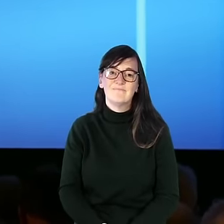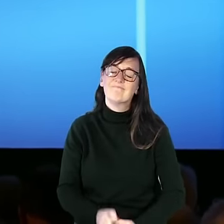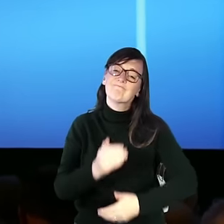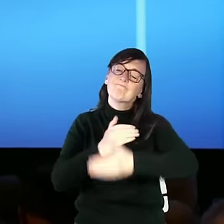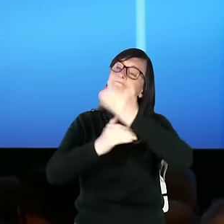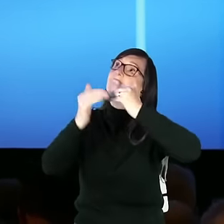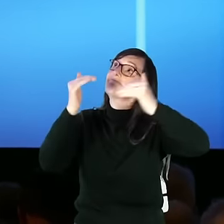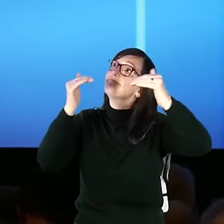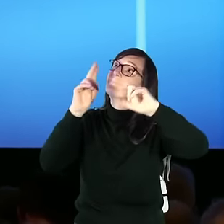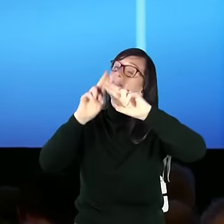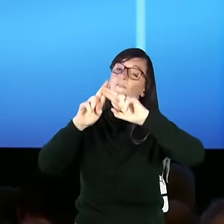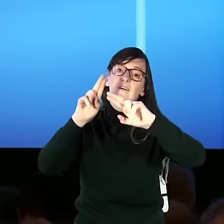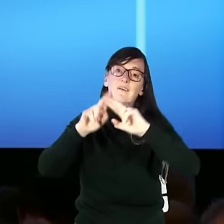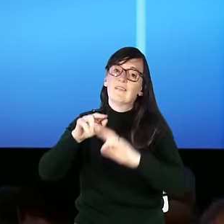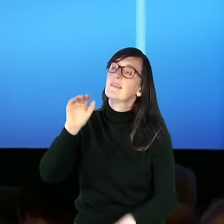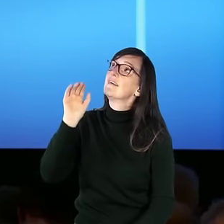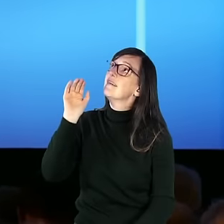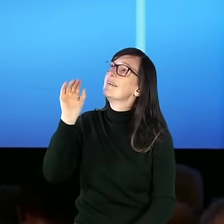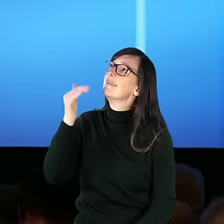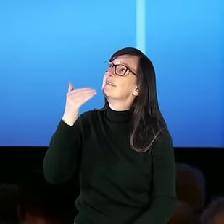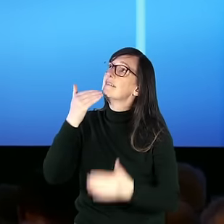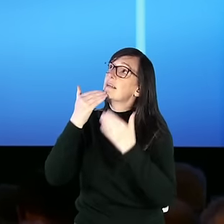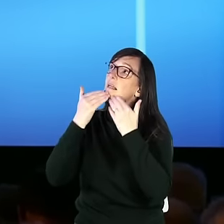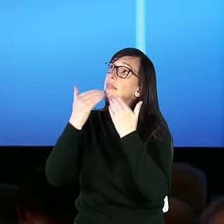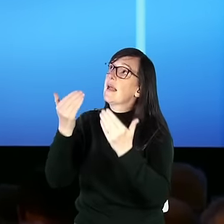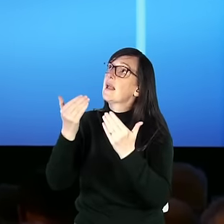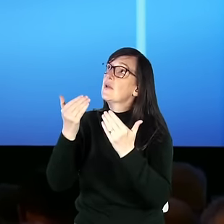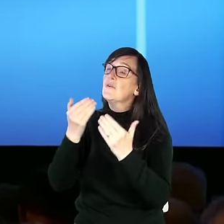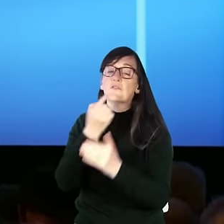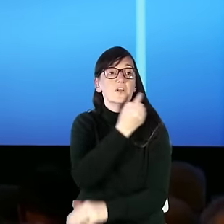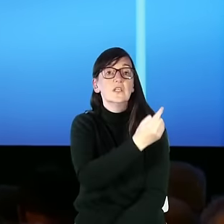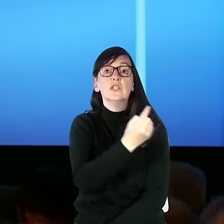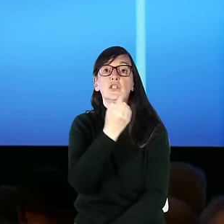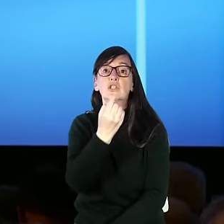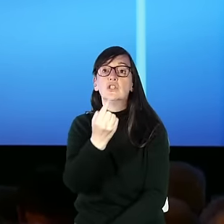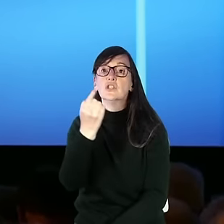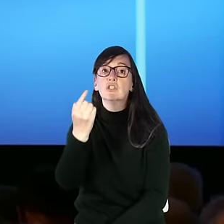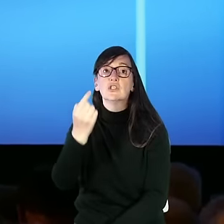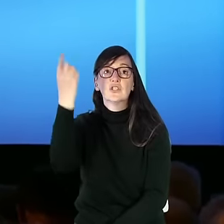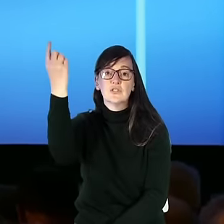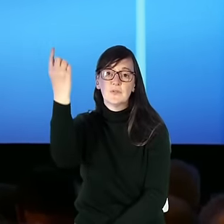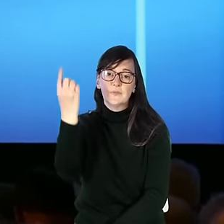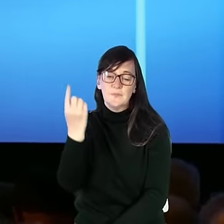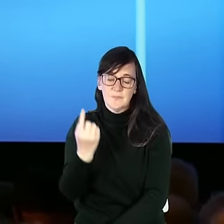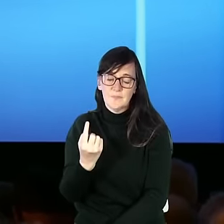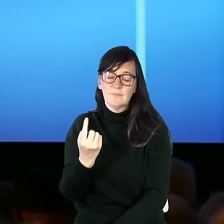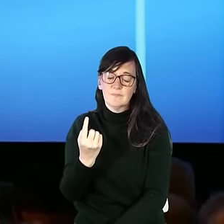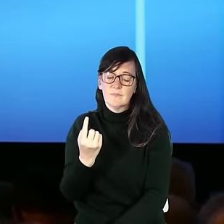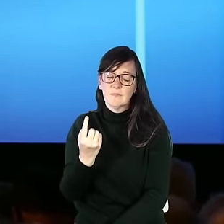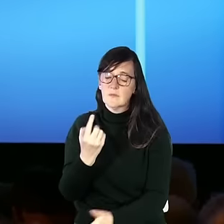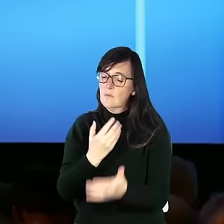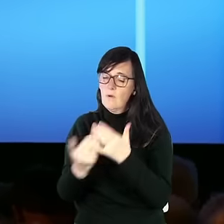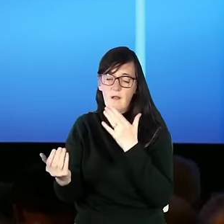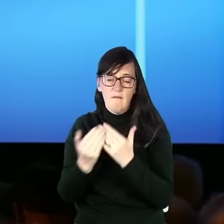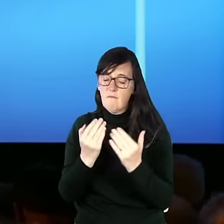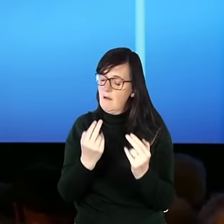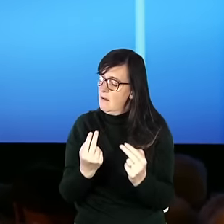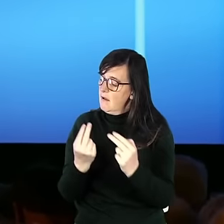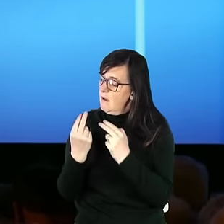Heavenly Father, we thank you for bringing each of us to this place. Whatever our day has looked